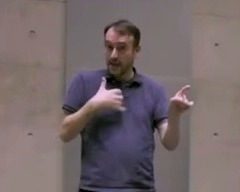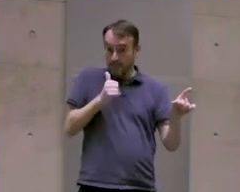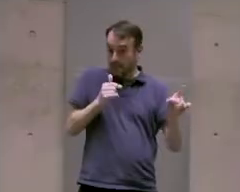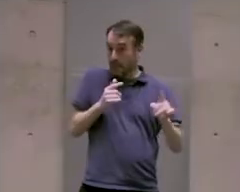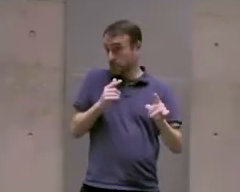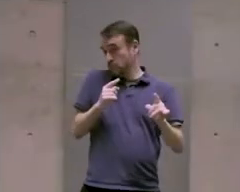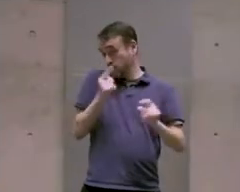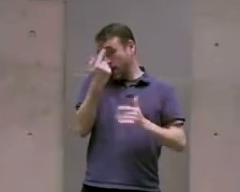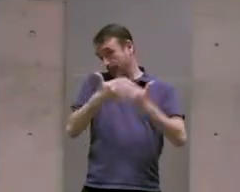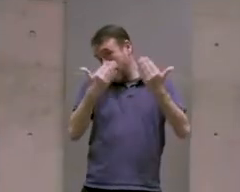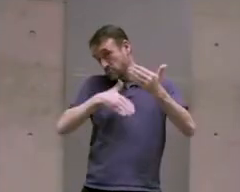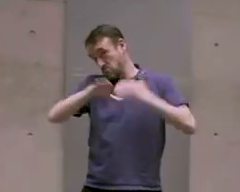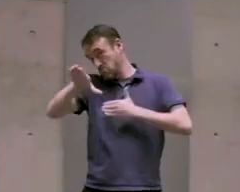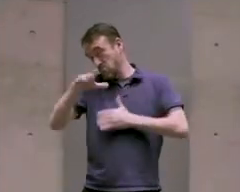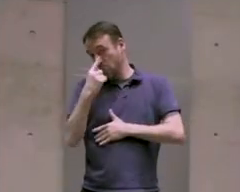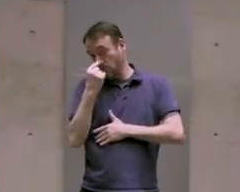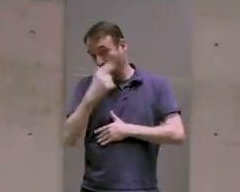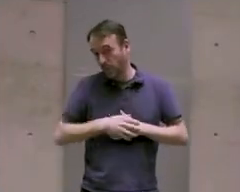see.